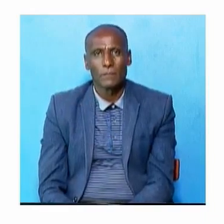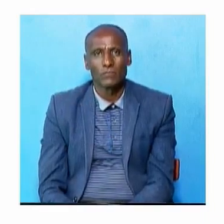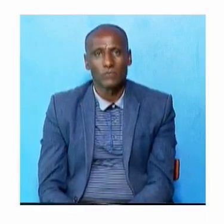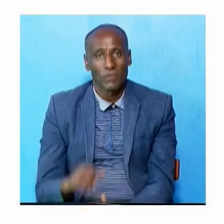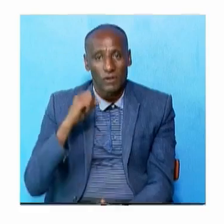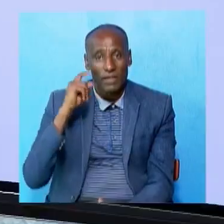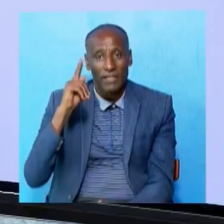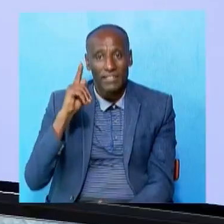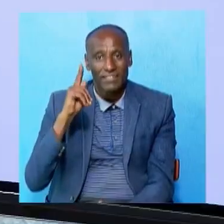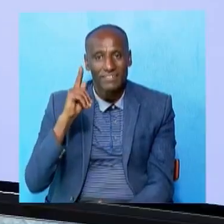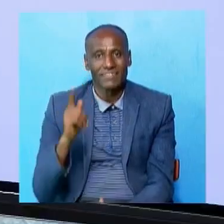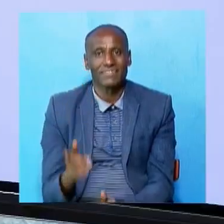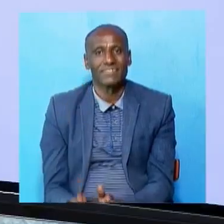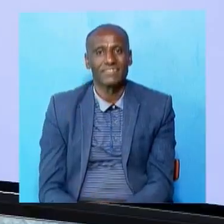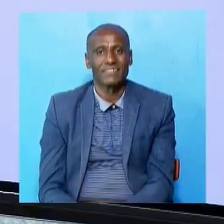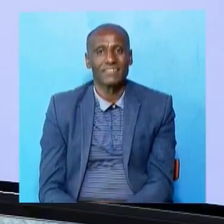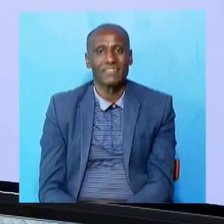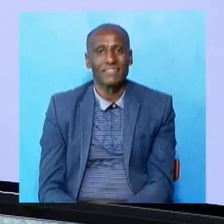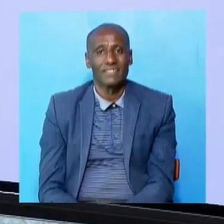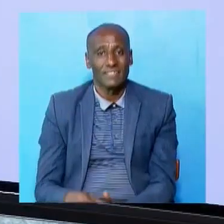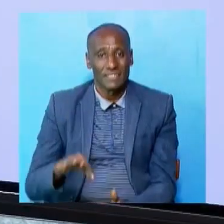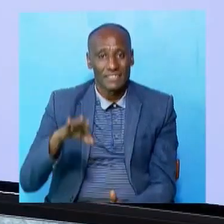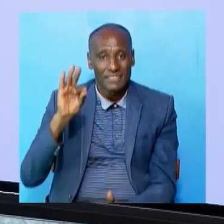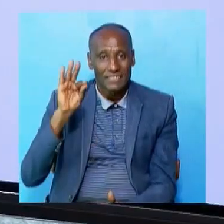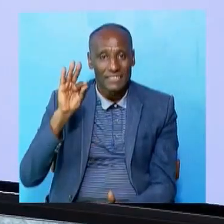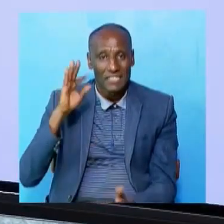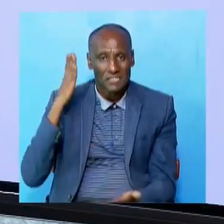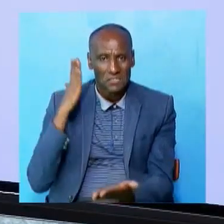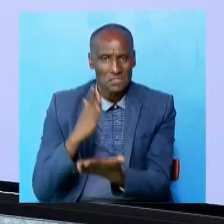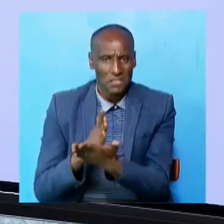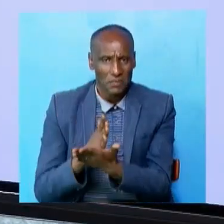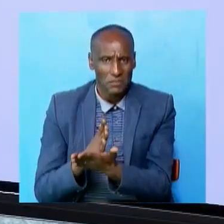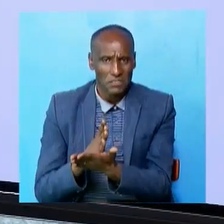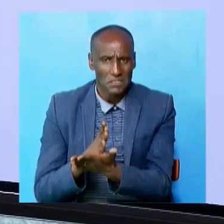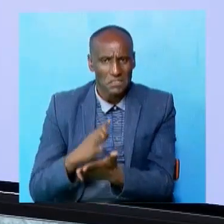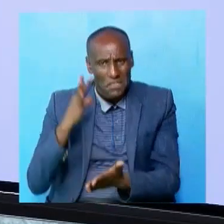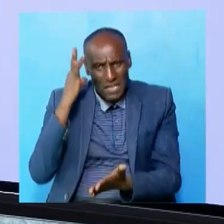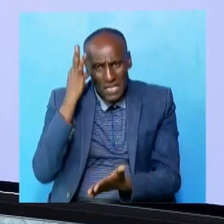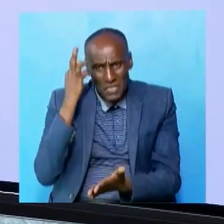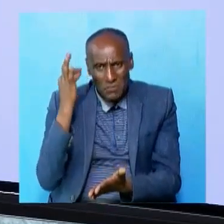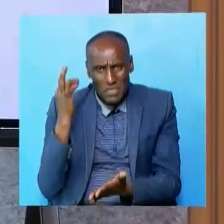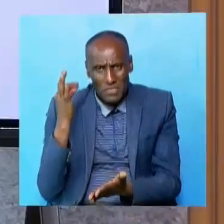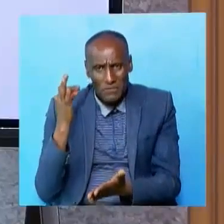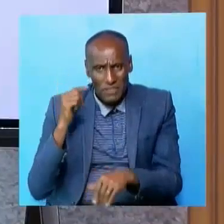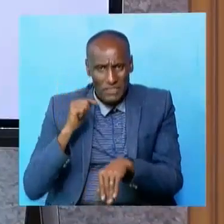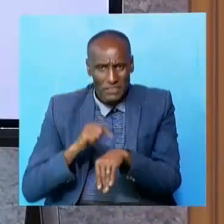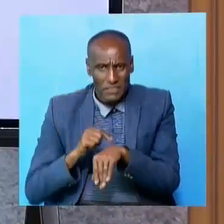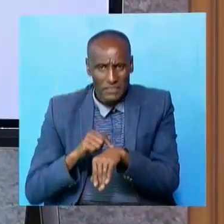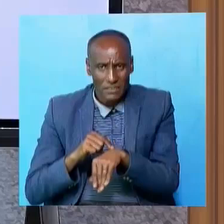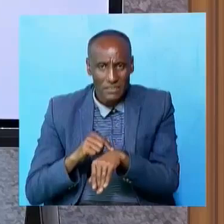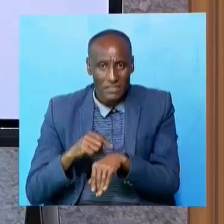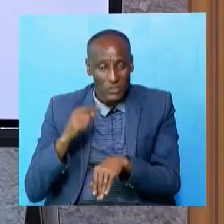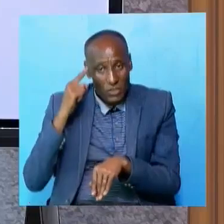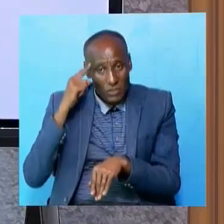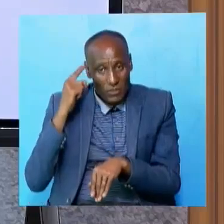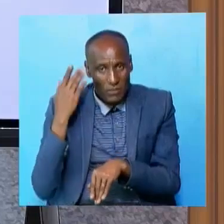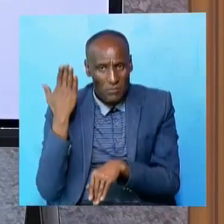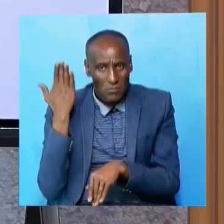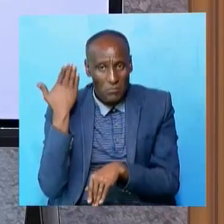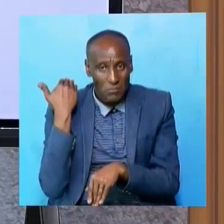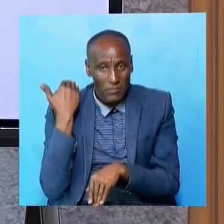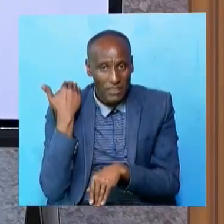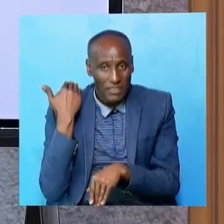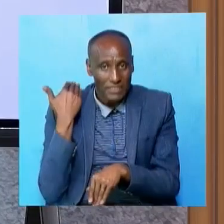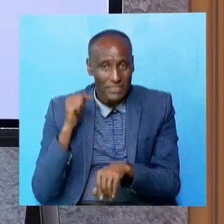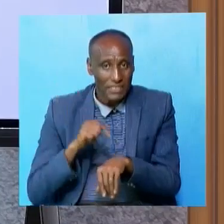Okay? It gets what? Interrupted in a specific time. As you remember last time, what did we say